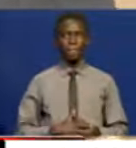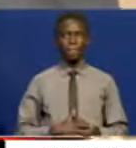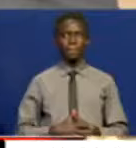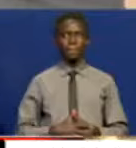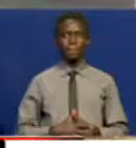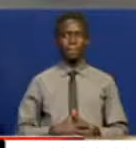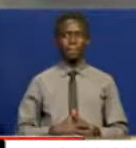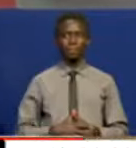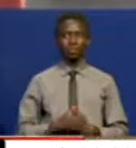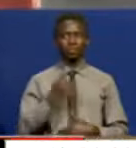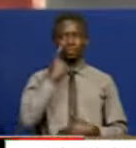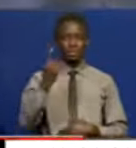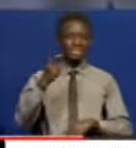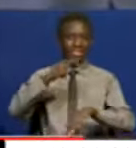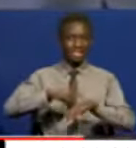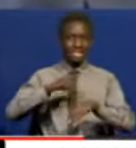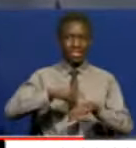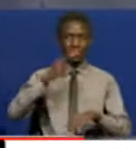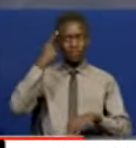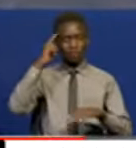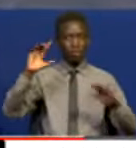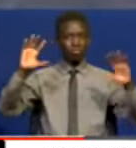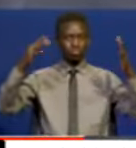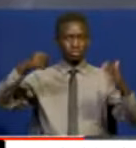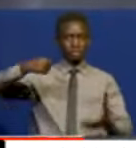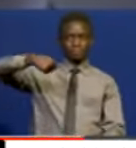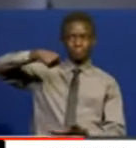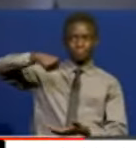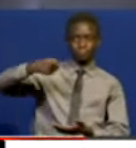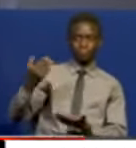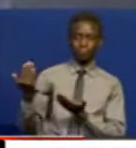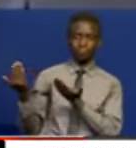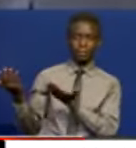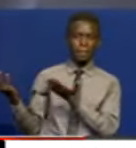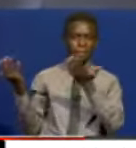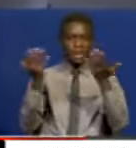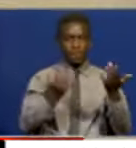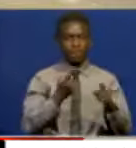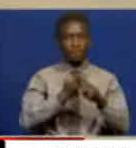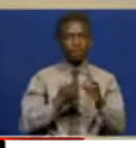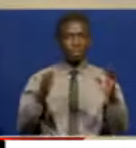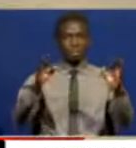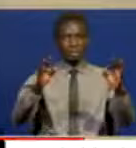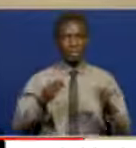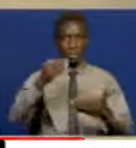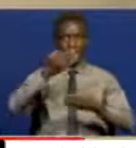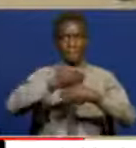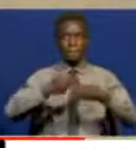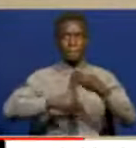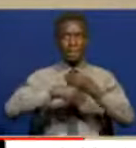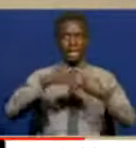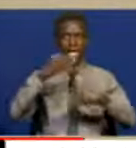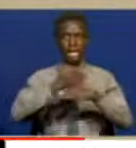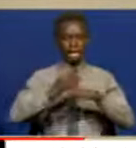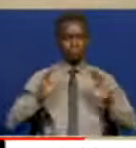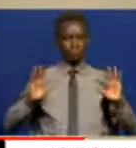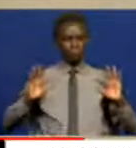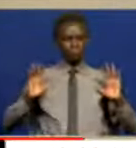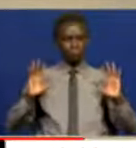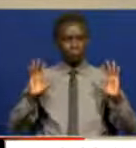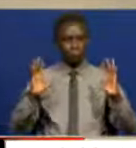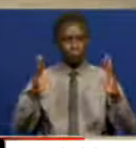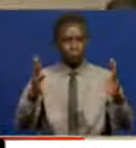it was time for the ceremonial briefcase to emerge from the Treasury building, escorted together with its